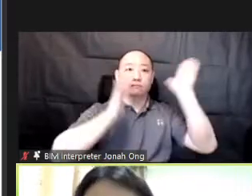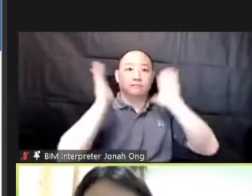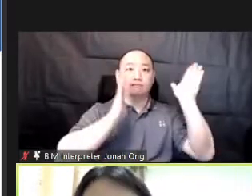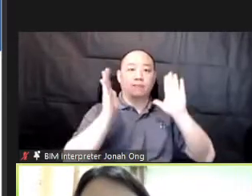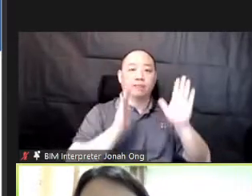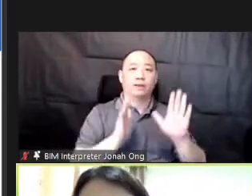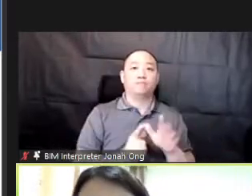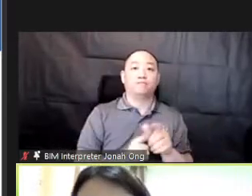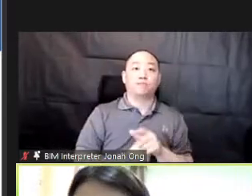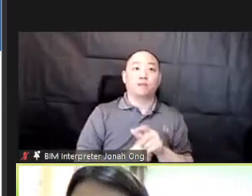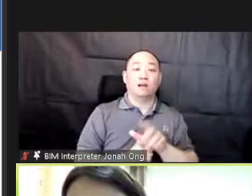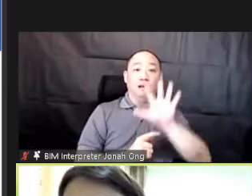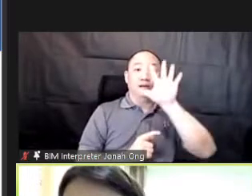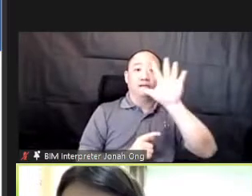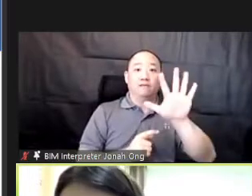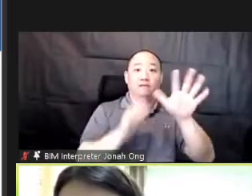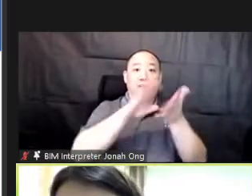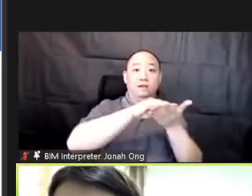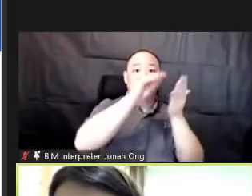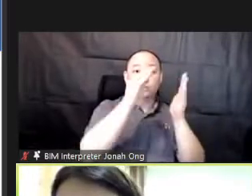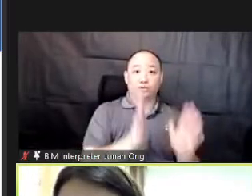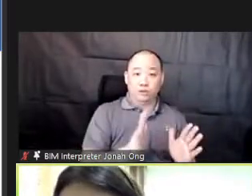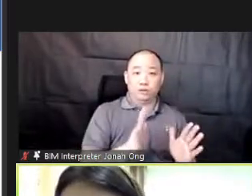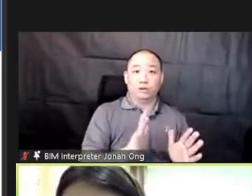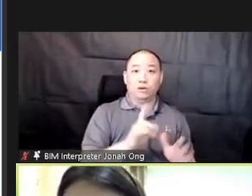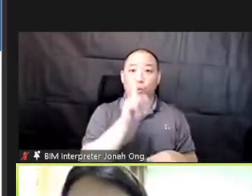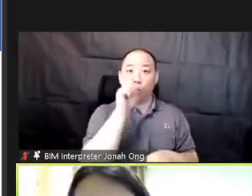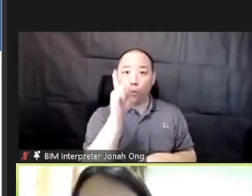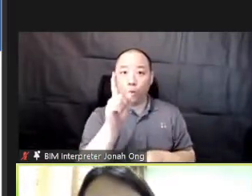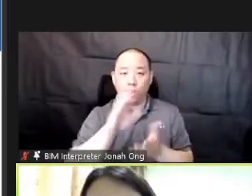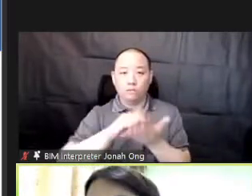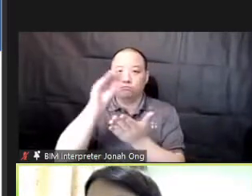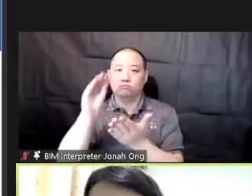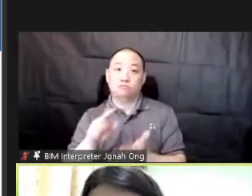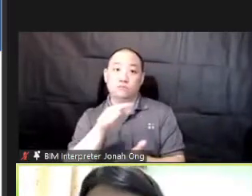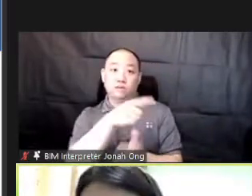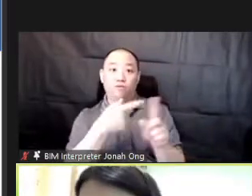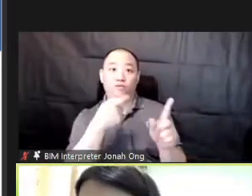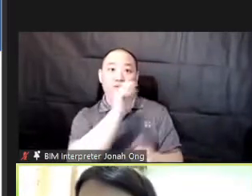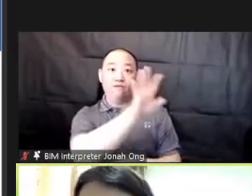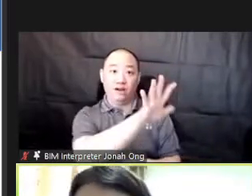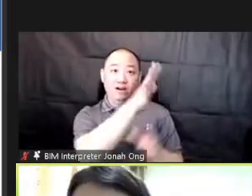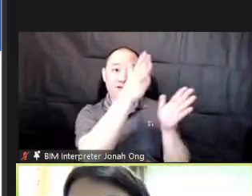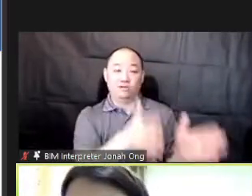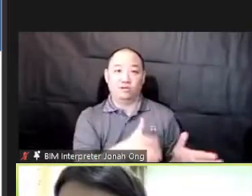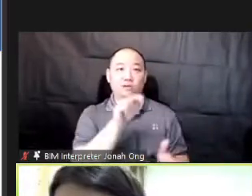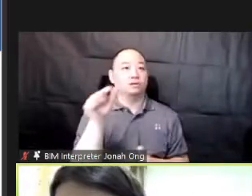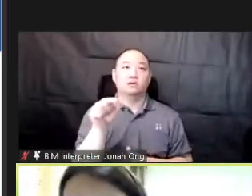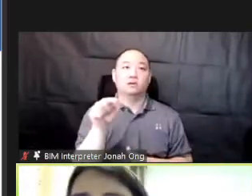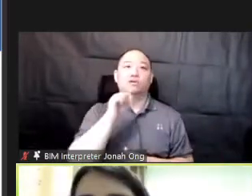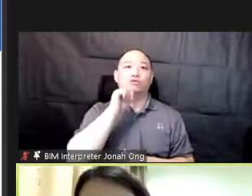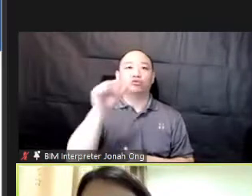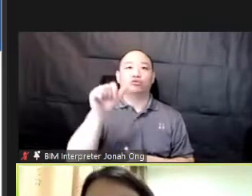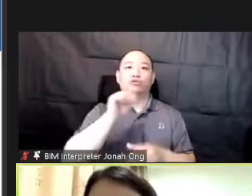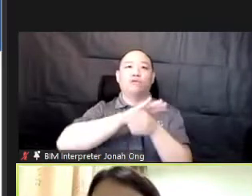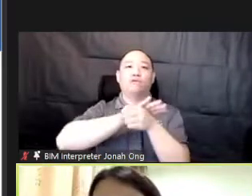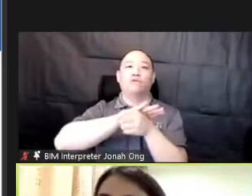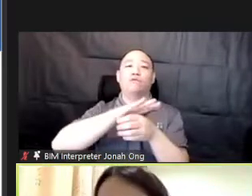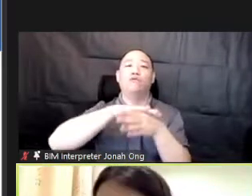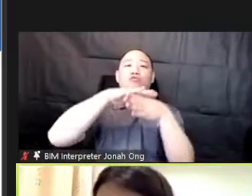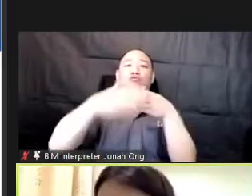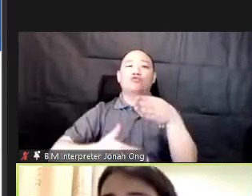Malaysian children do not complete their secondary school education. And I've seen this in the school that I was teaching. Usually